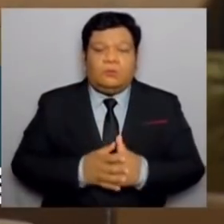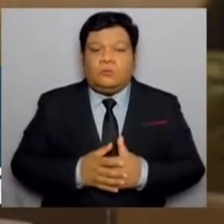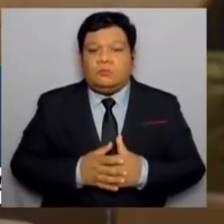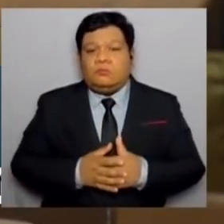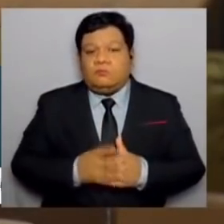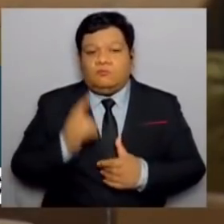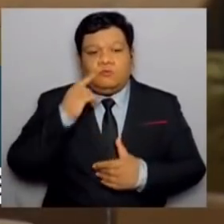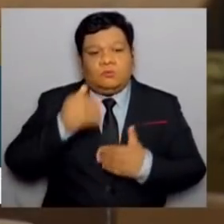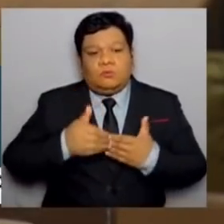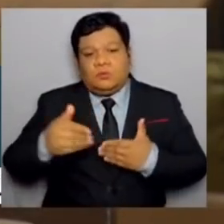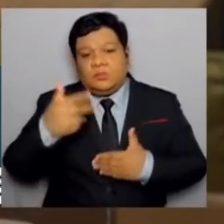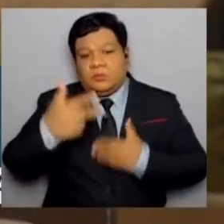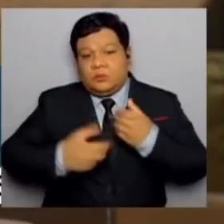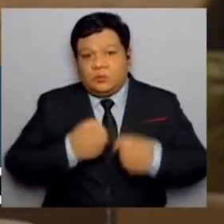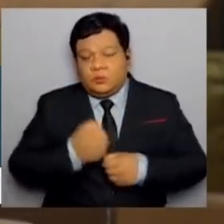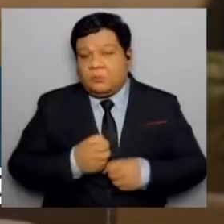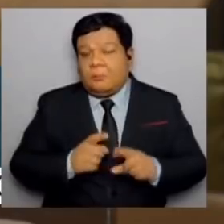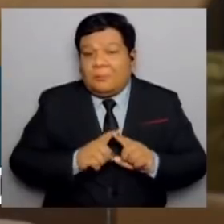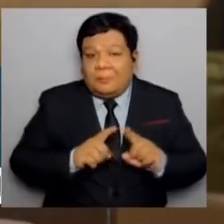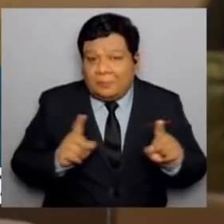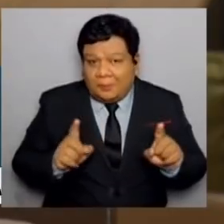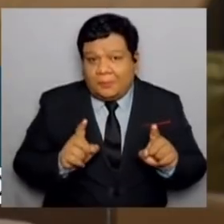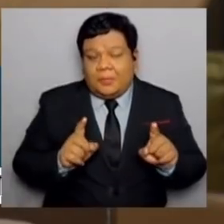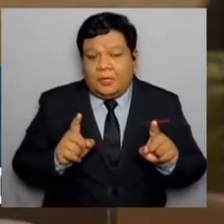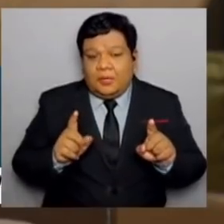3 years, pero